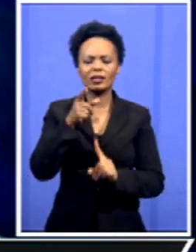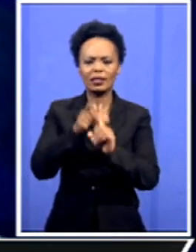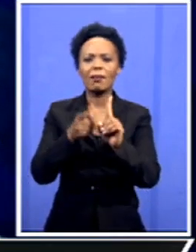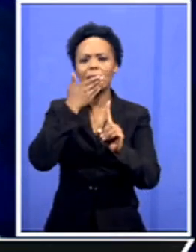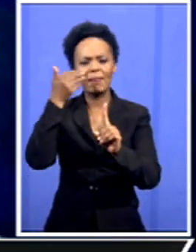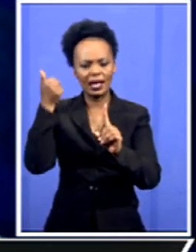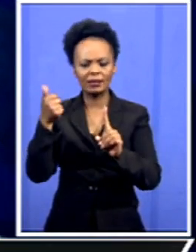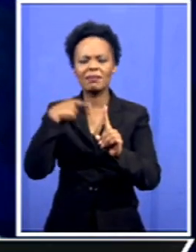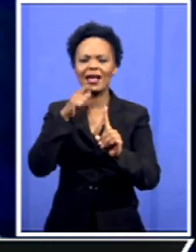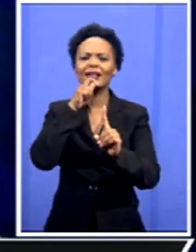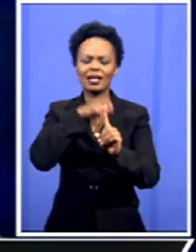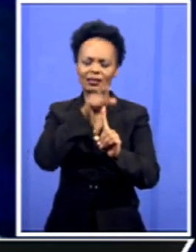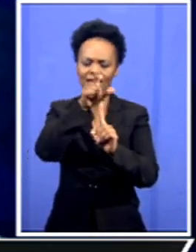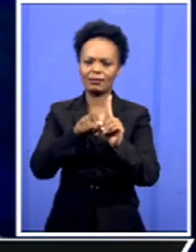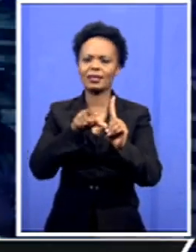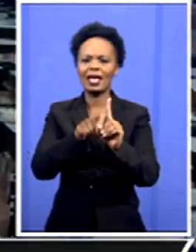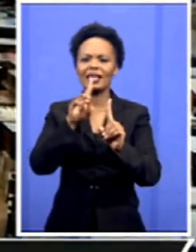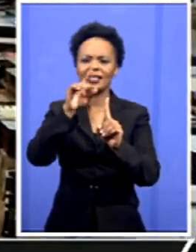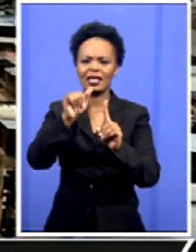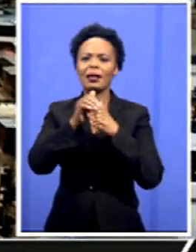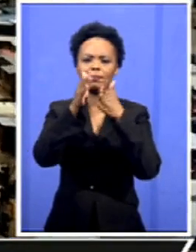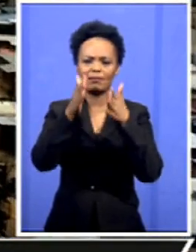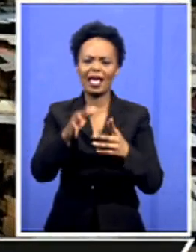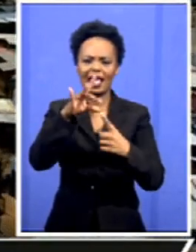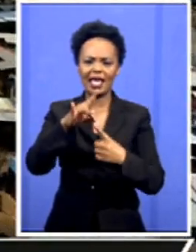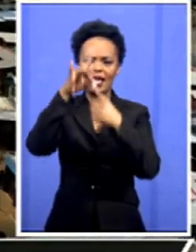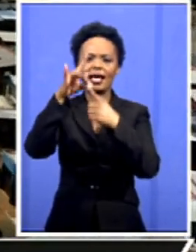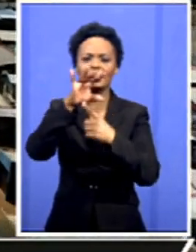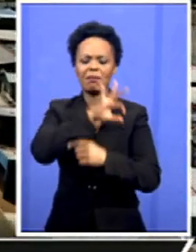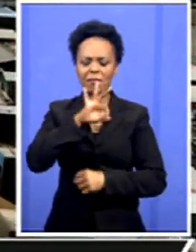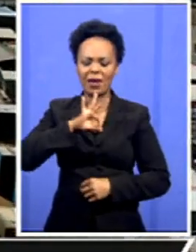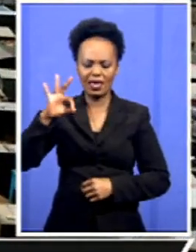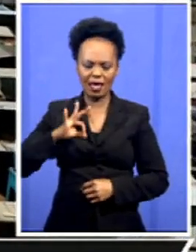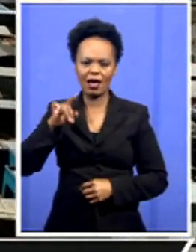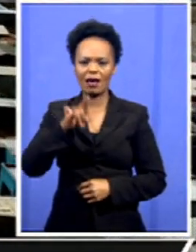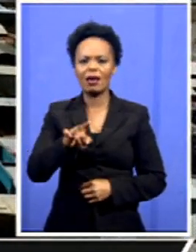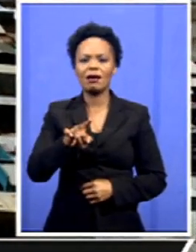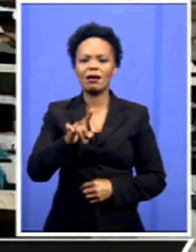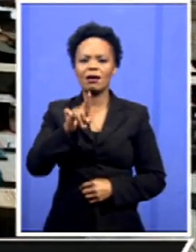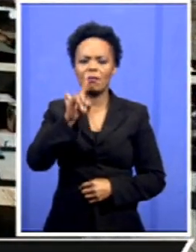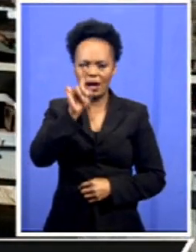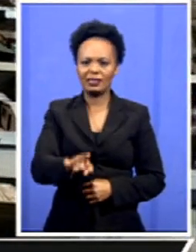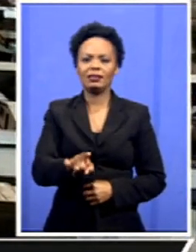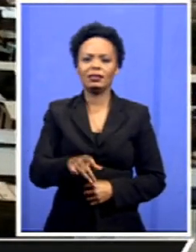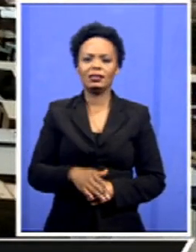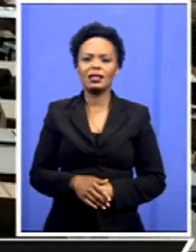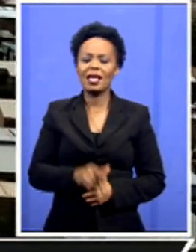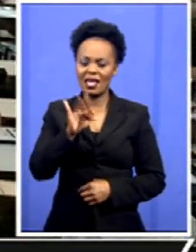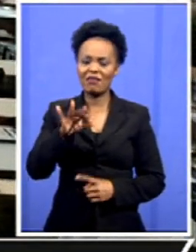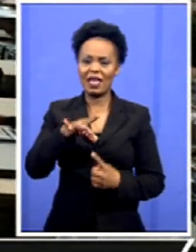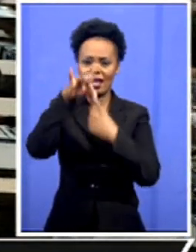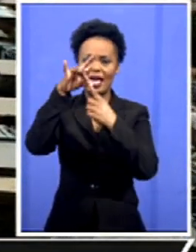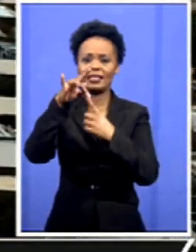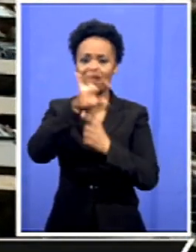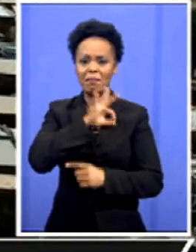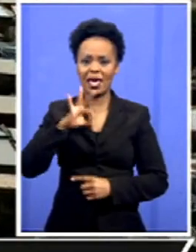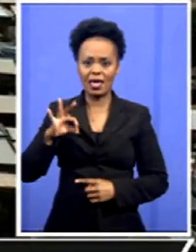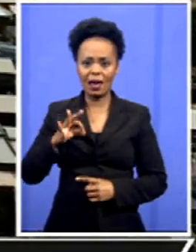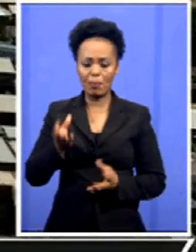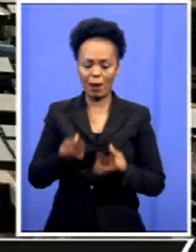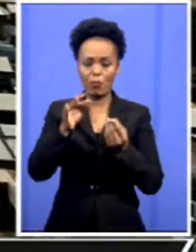know and I trust that when he is being elected as mayor, more things will change. And I'm sure